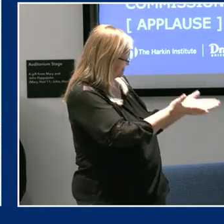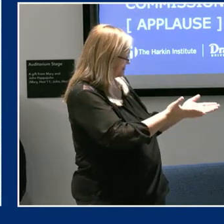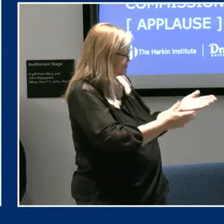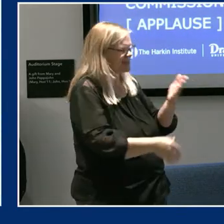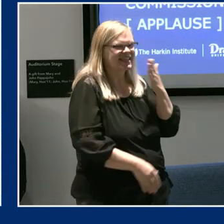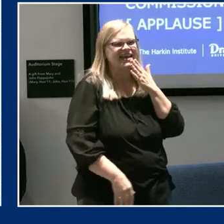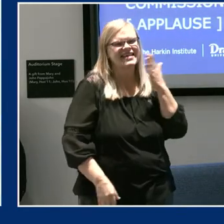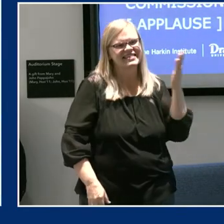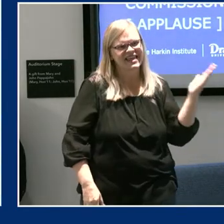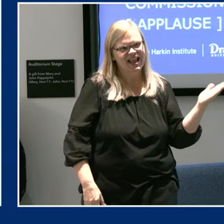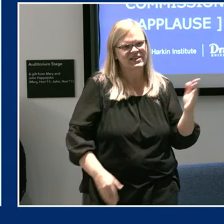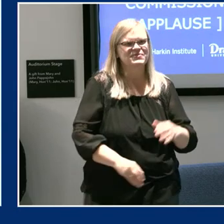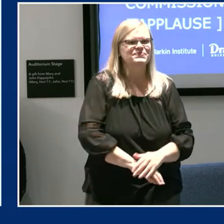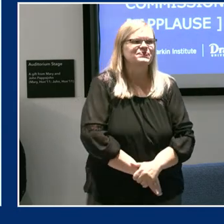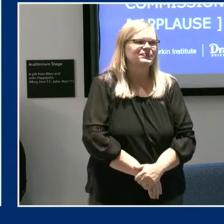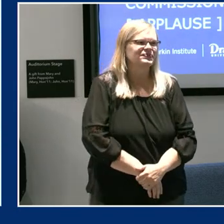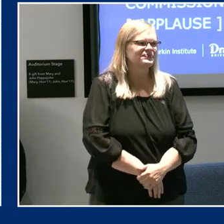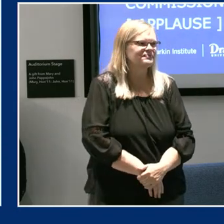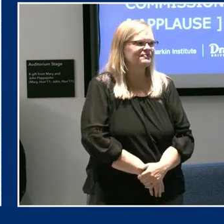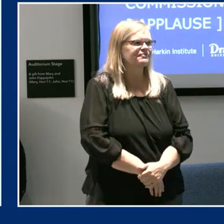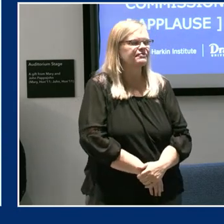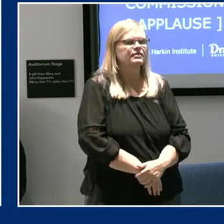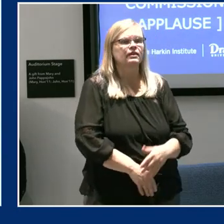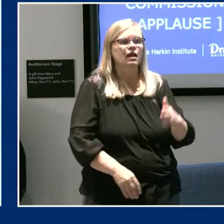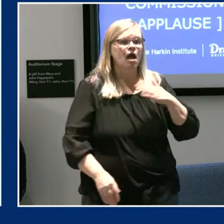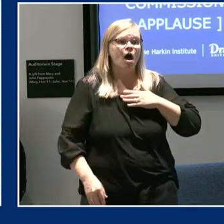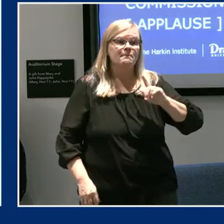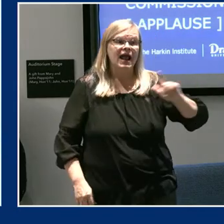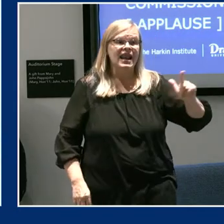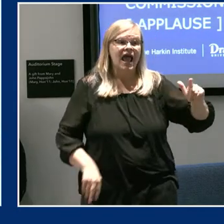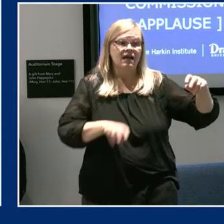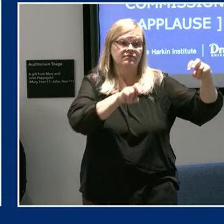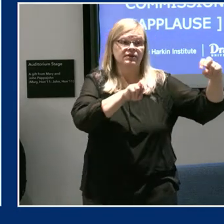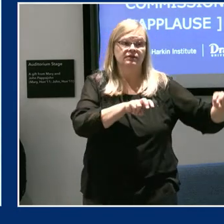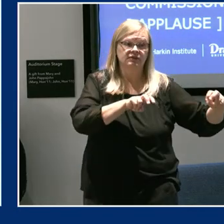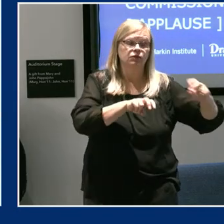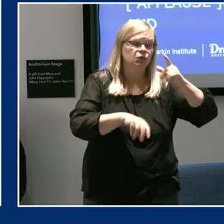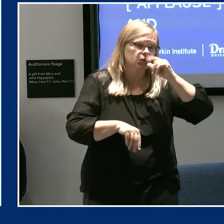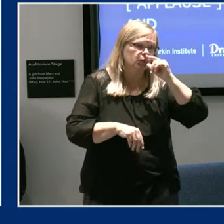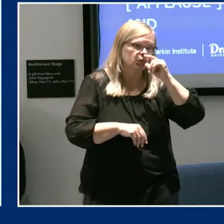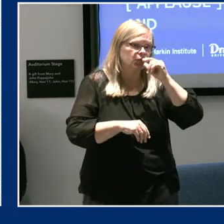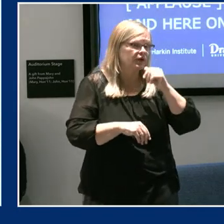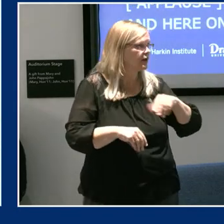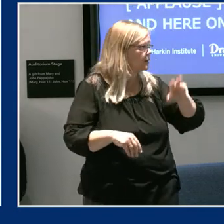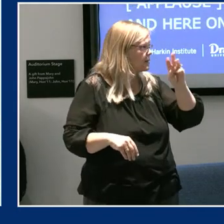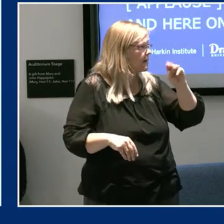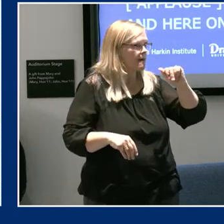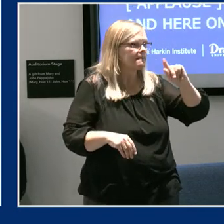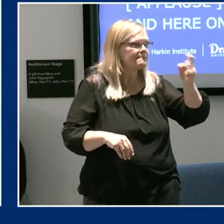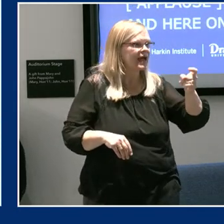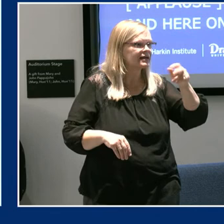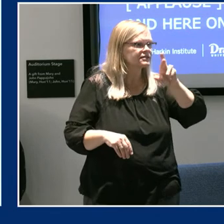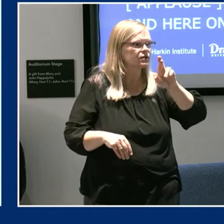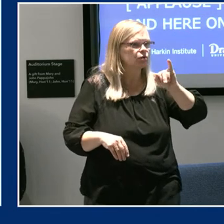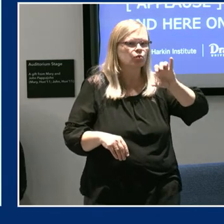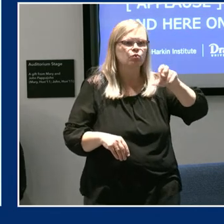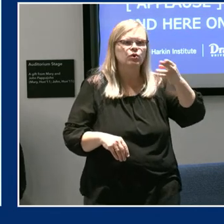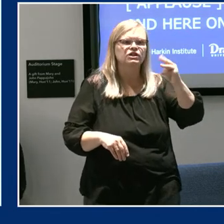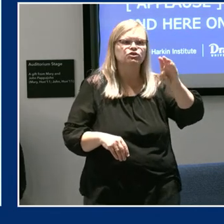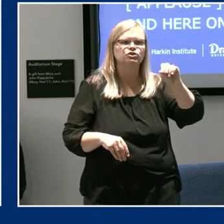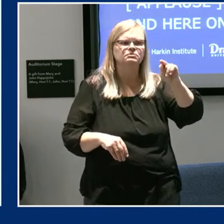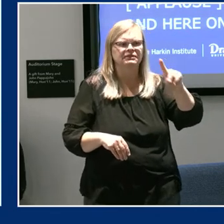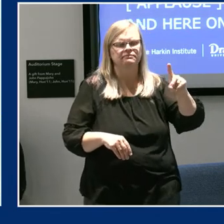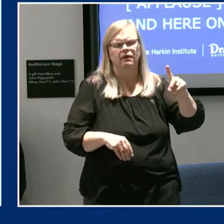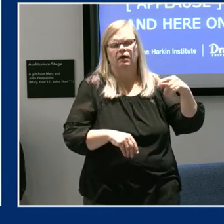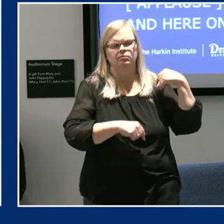Thank you. And here on my left is Max Richmond, a longtime